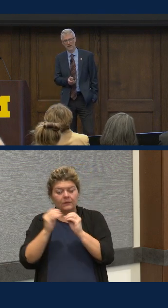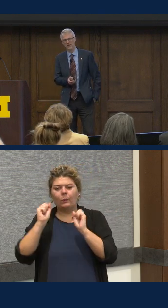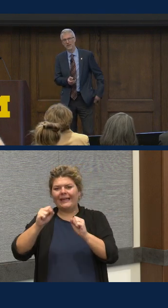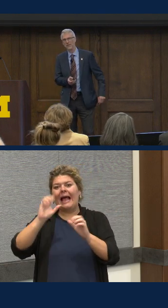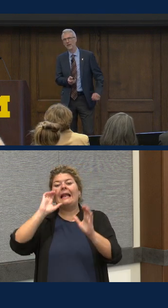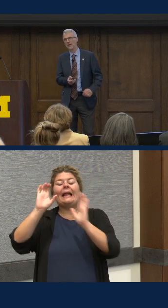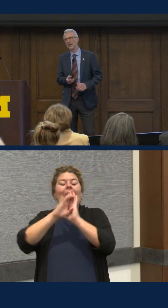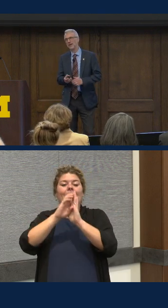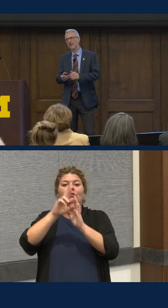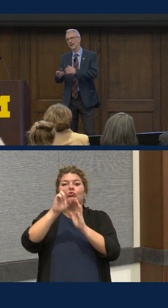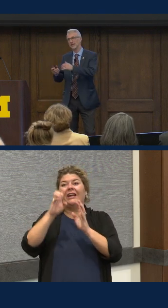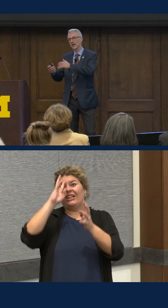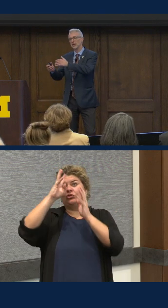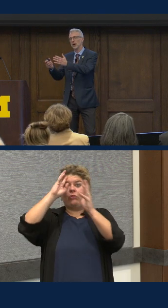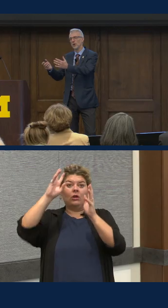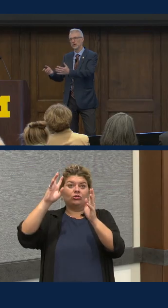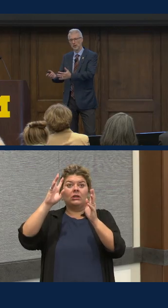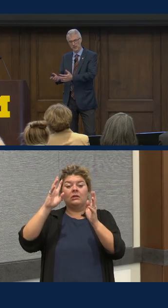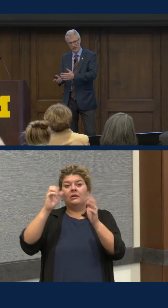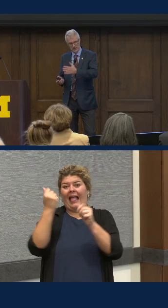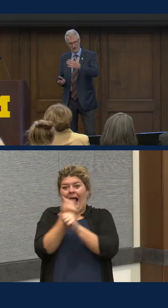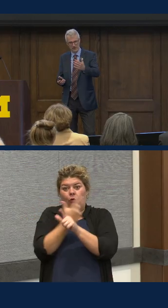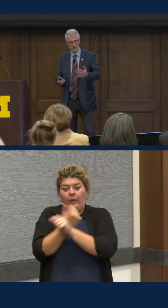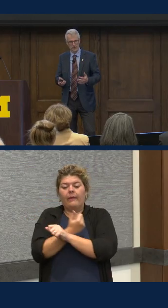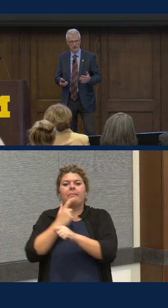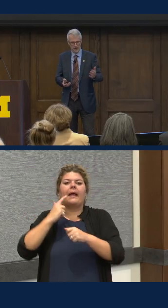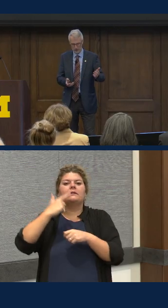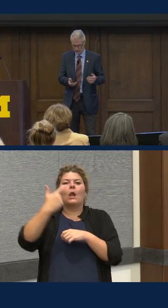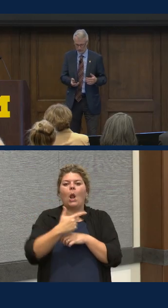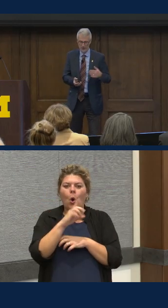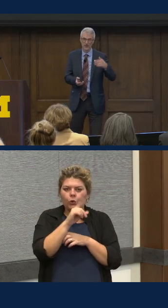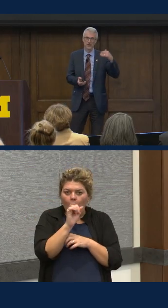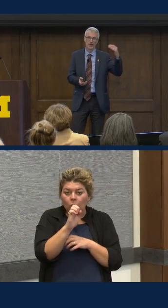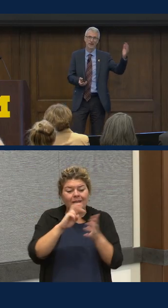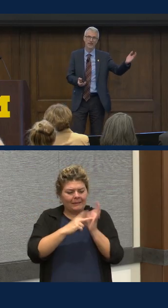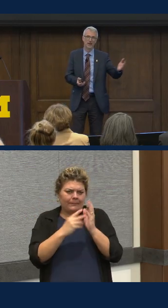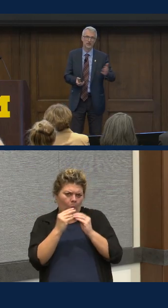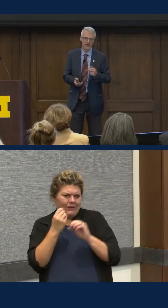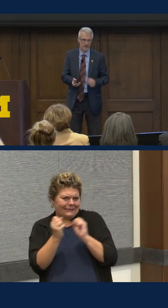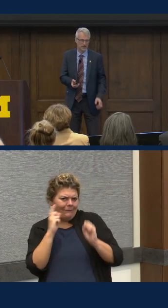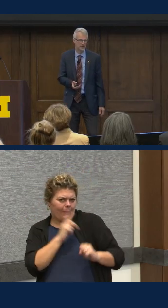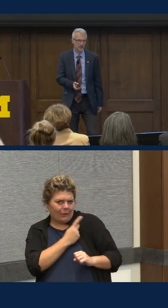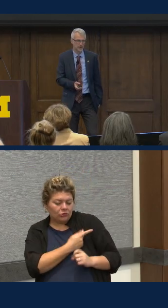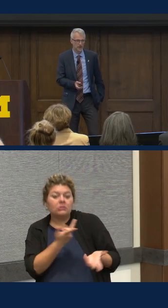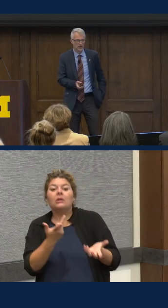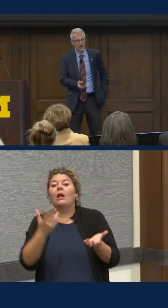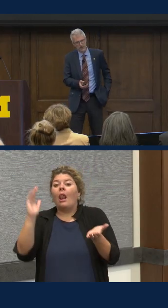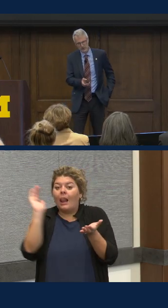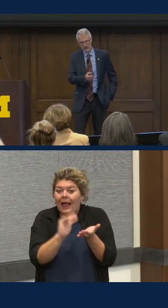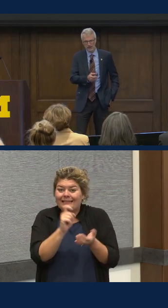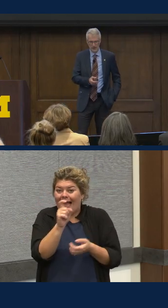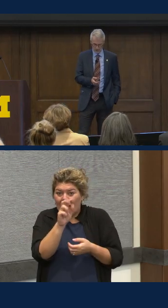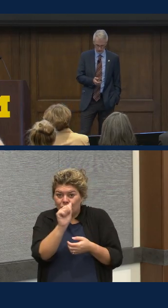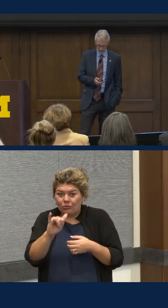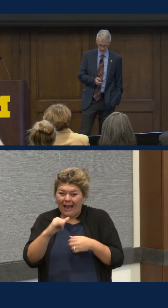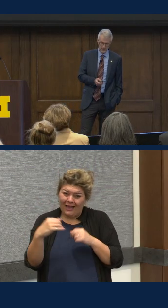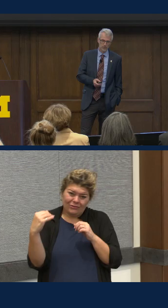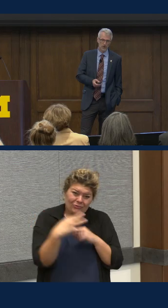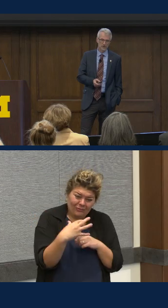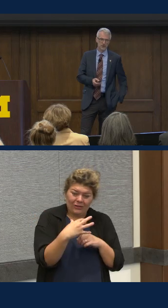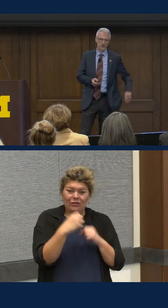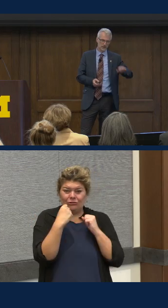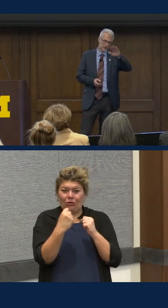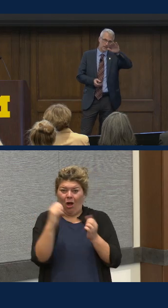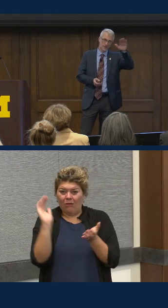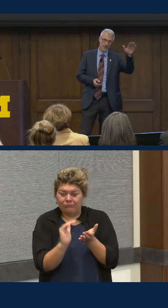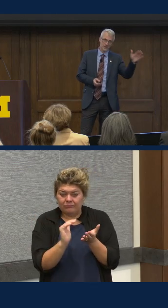reconstruction algorithm that takes lower dose, so therefore safer for the patient, less X-ray intensity. And we're doing it here by what's called